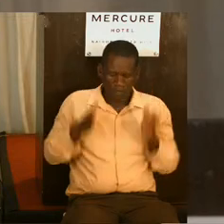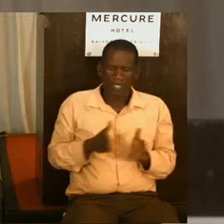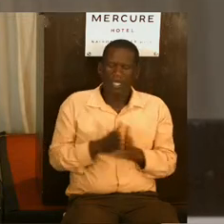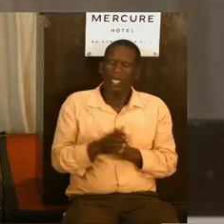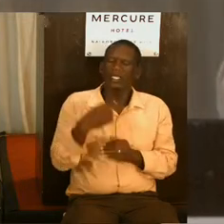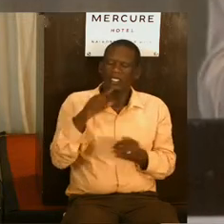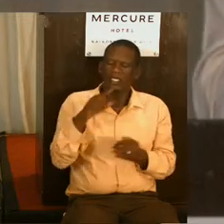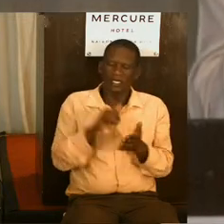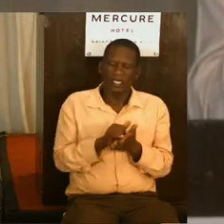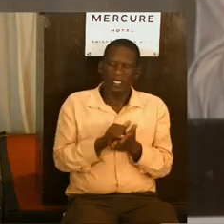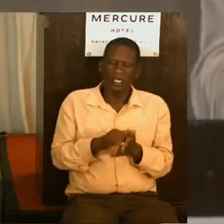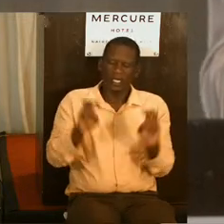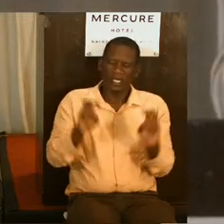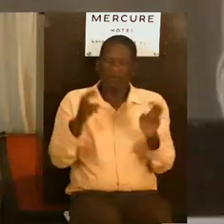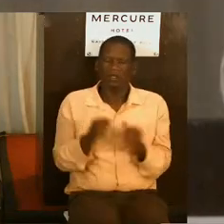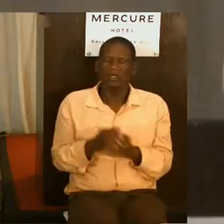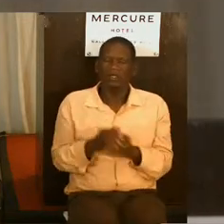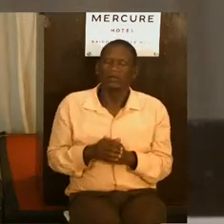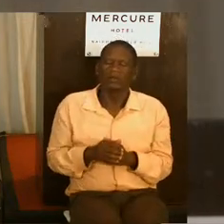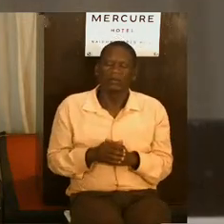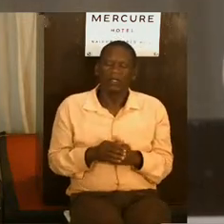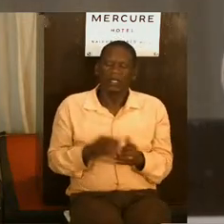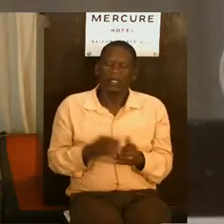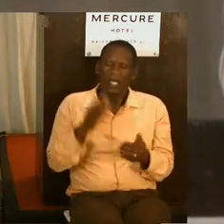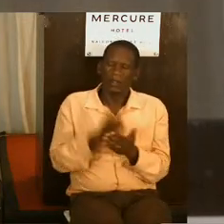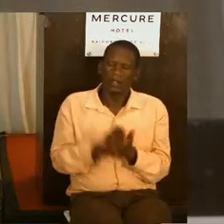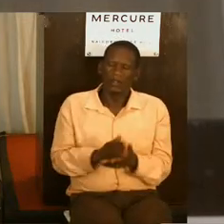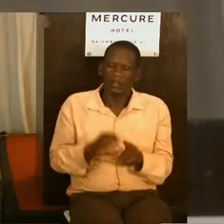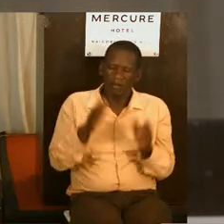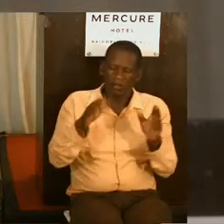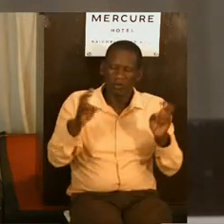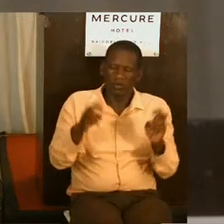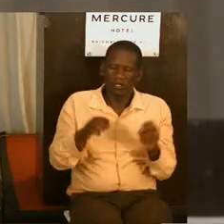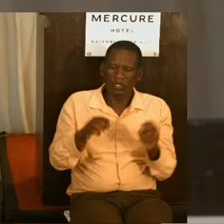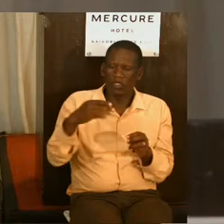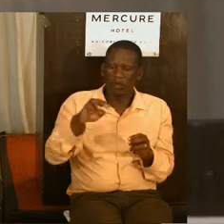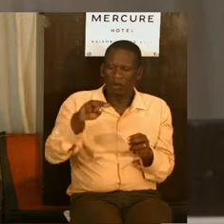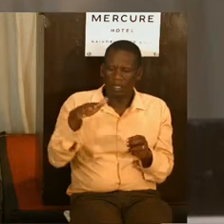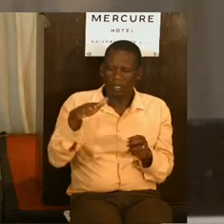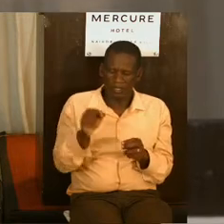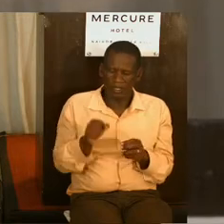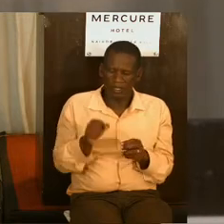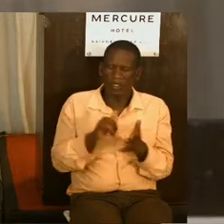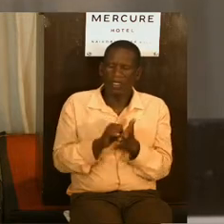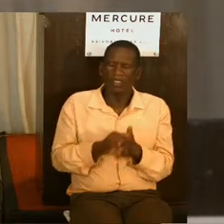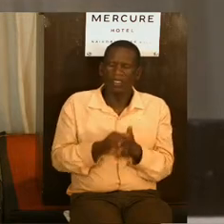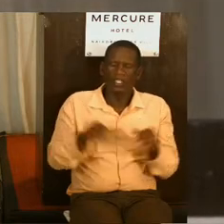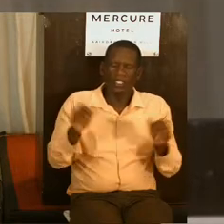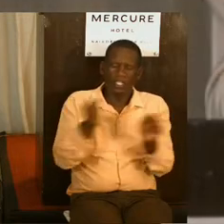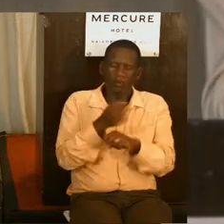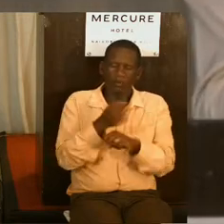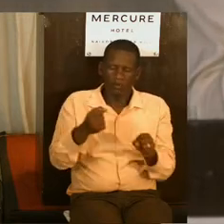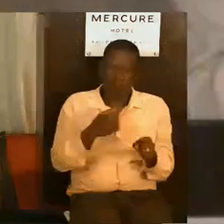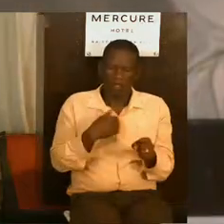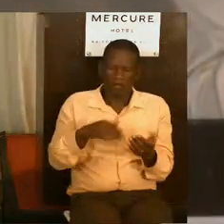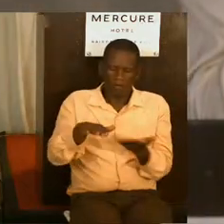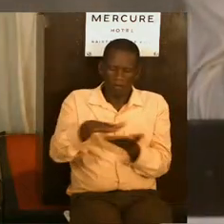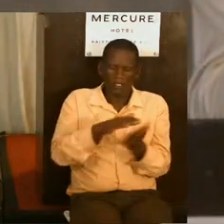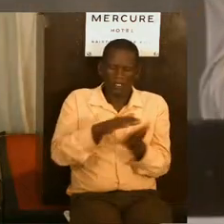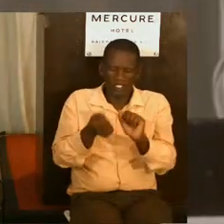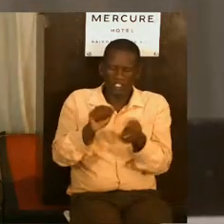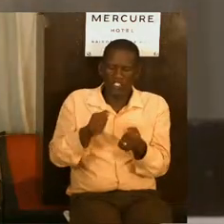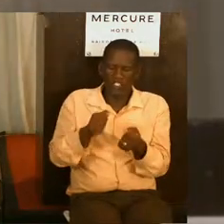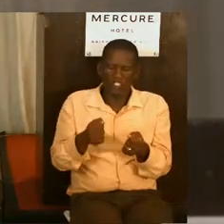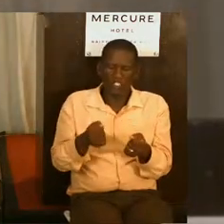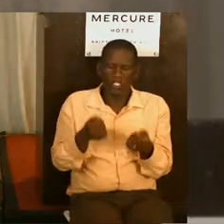she said and I quote I believe you are the one who quoted Thomas sangara that you cannot carry out fundamental change